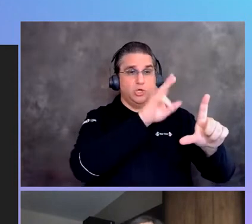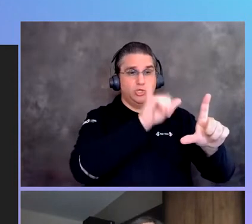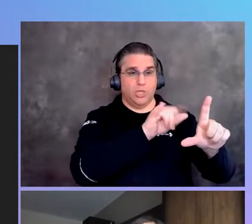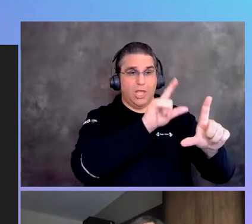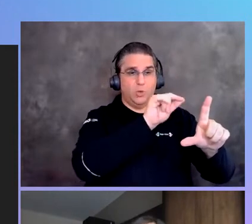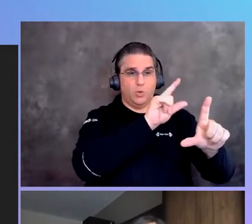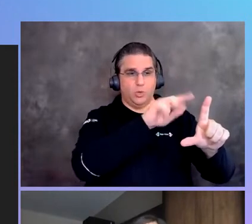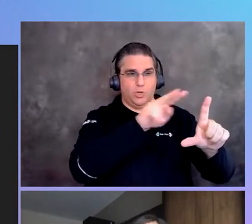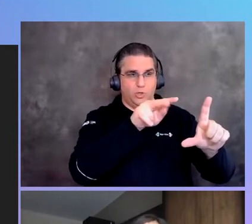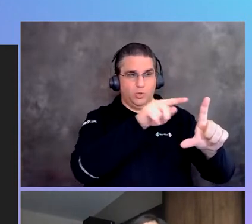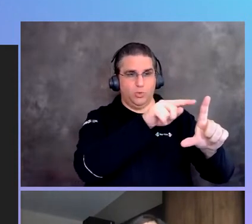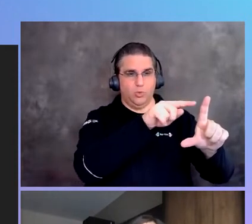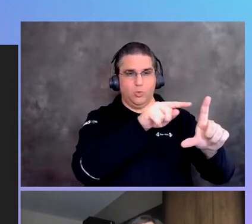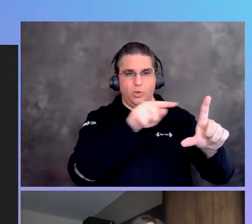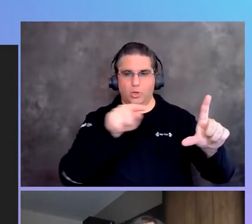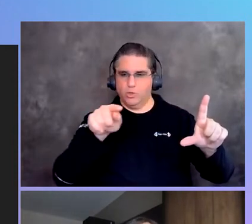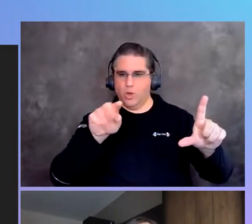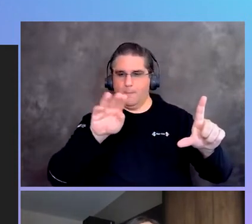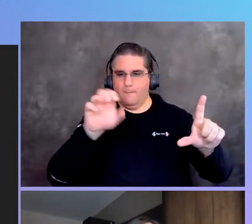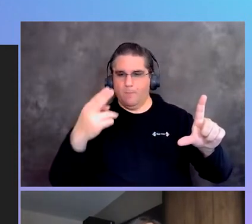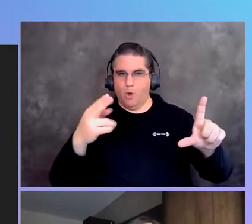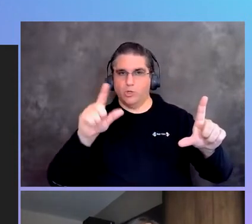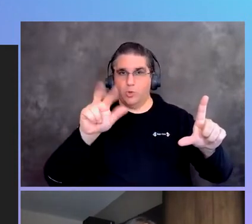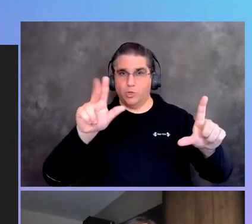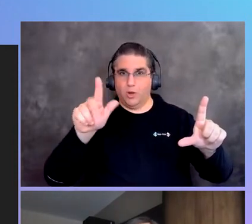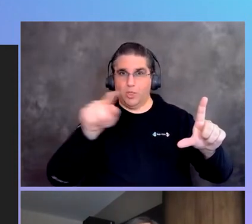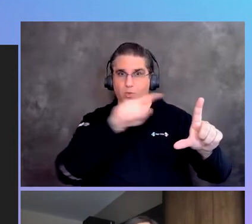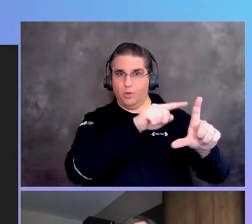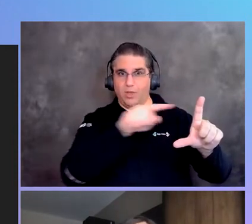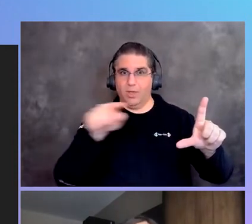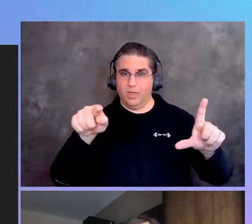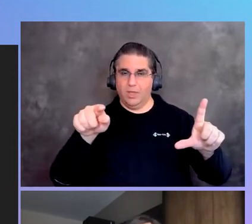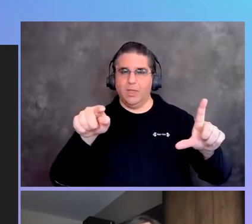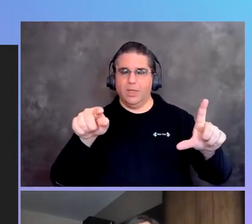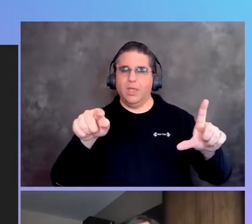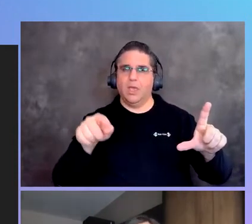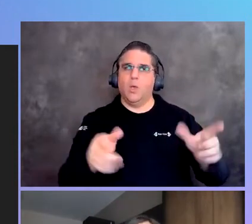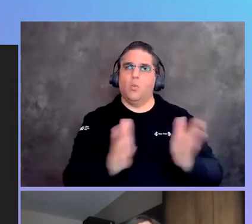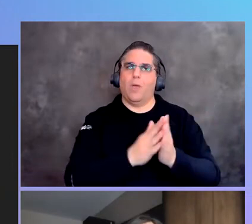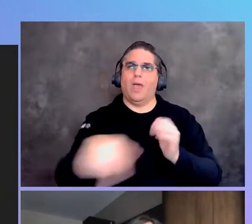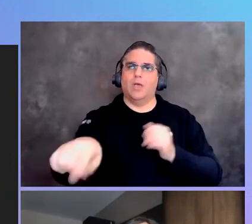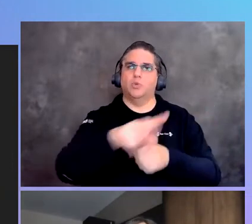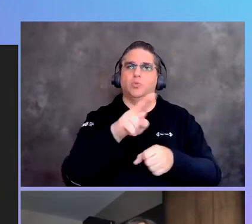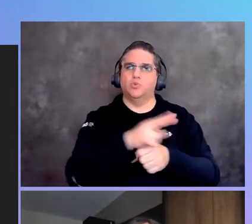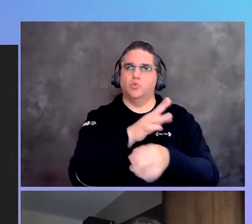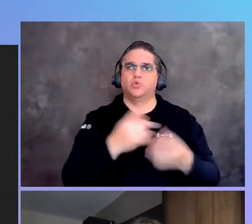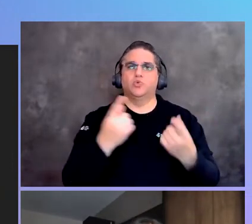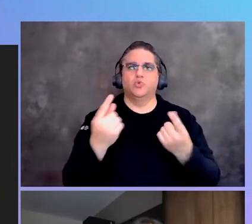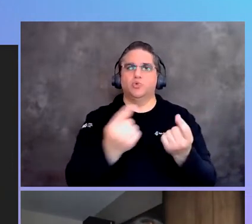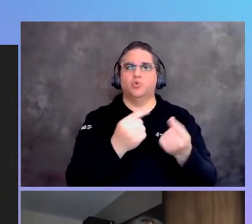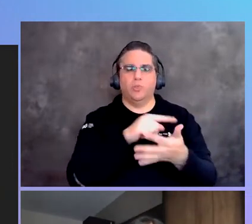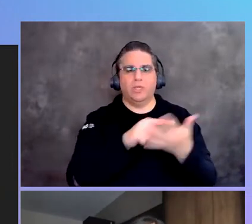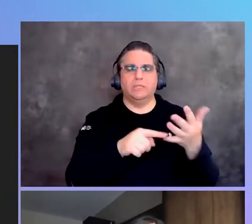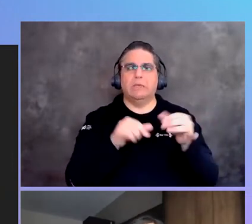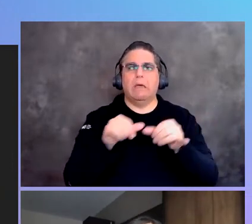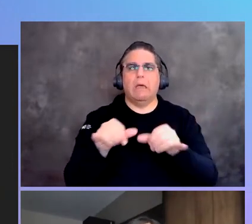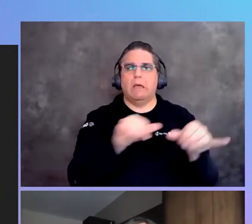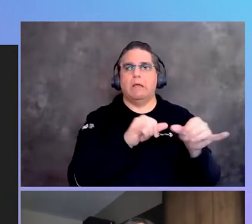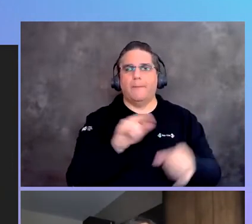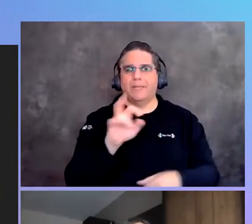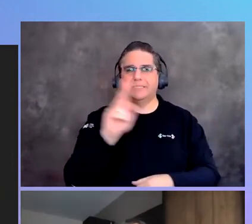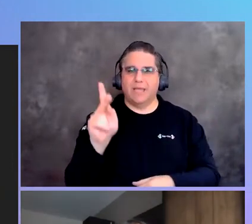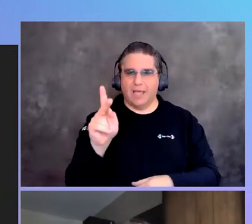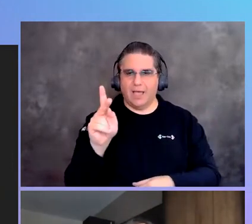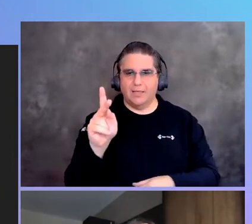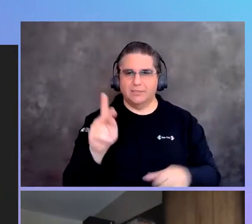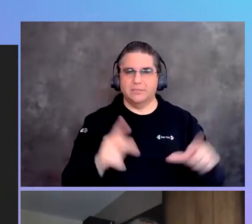2023, we asked users to perform some common tasks like finding, reading, and commenting on articles. And we